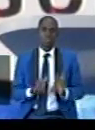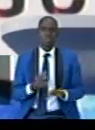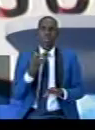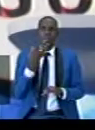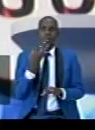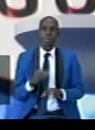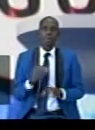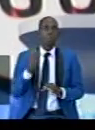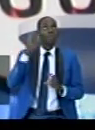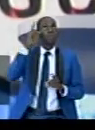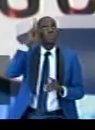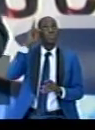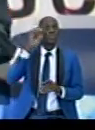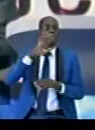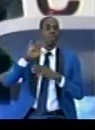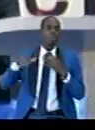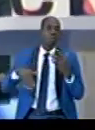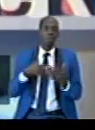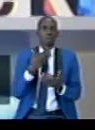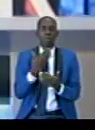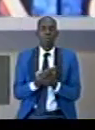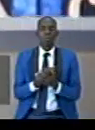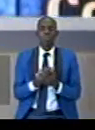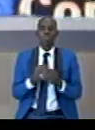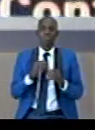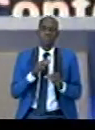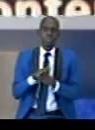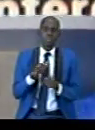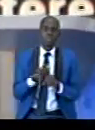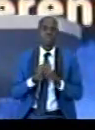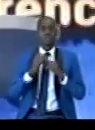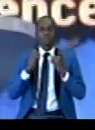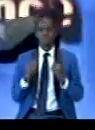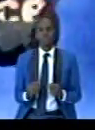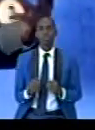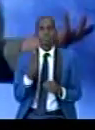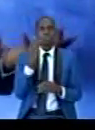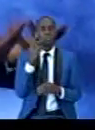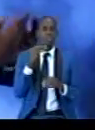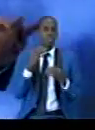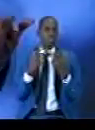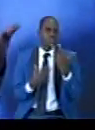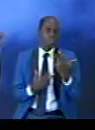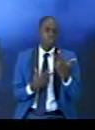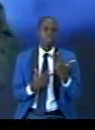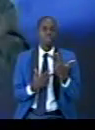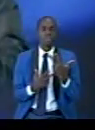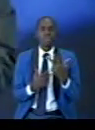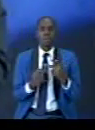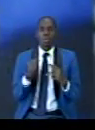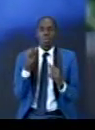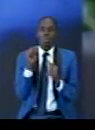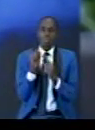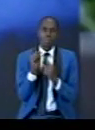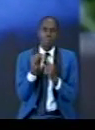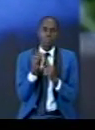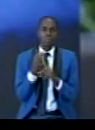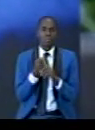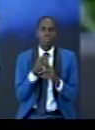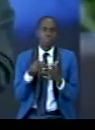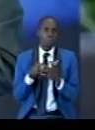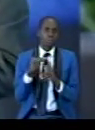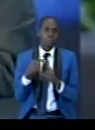all sustaining strength. We're looking at three subtitles in the message today.